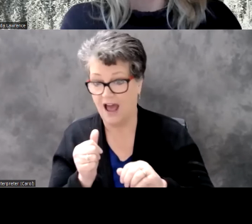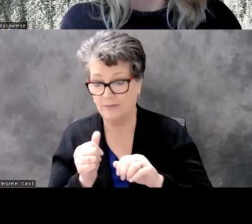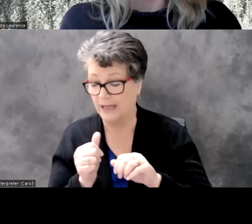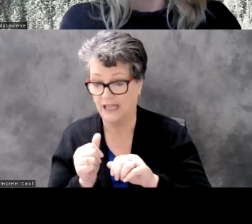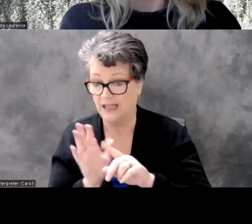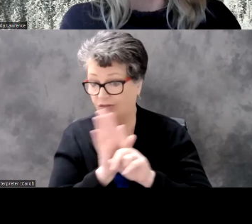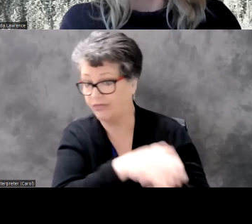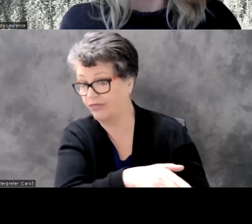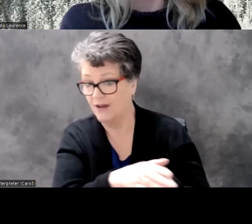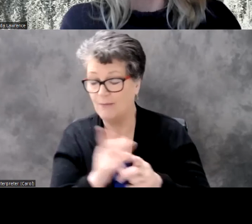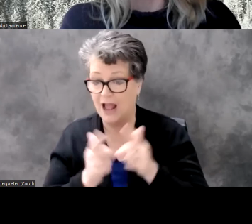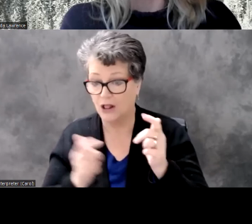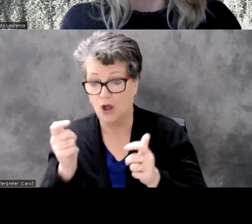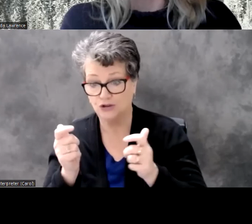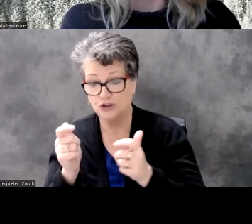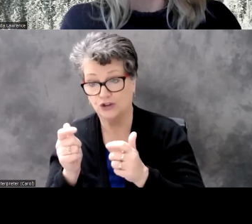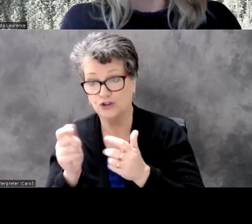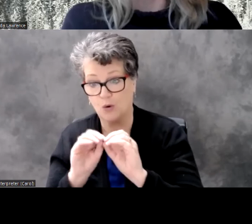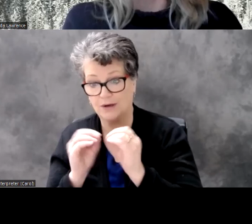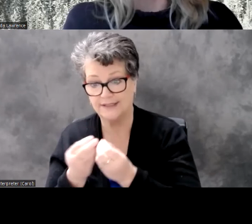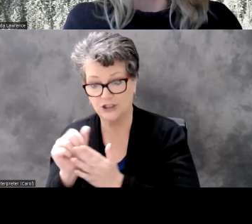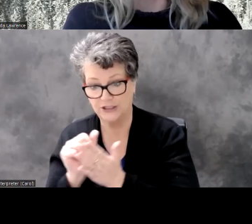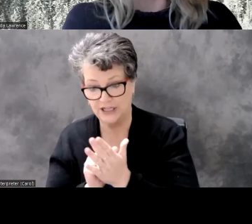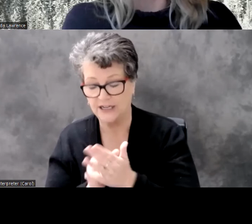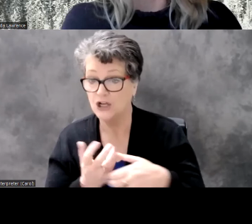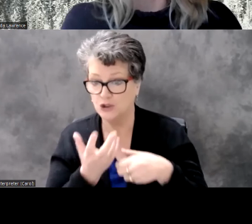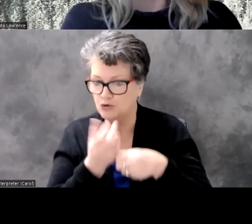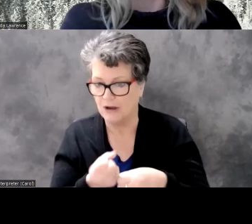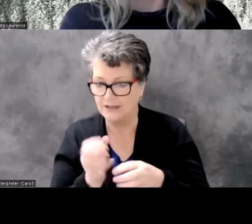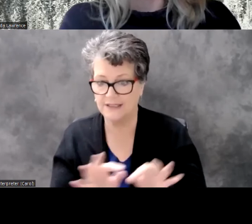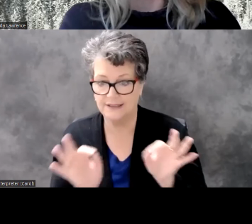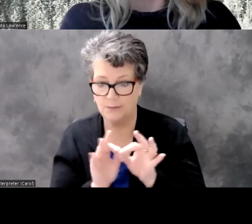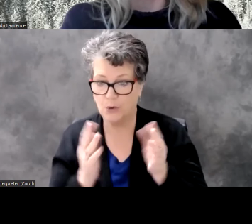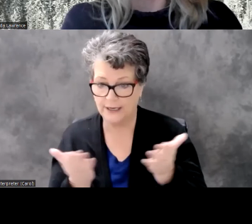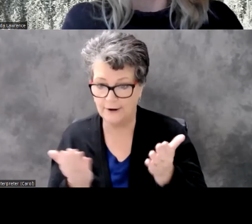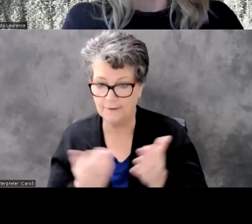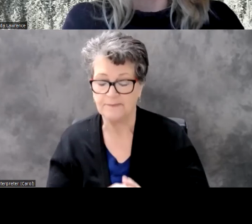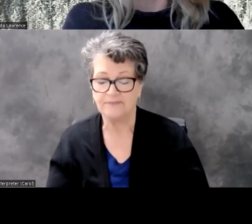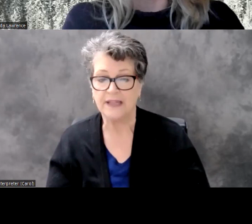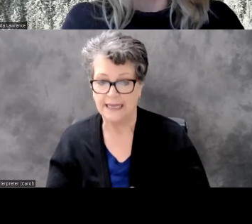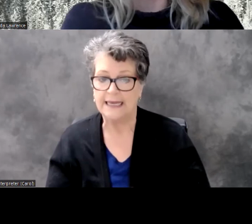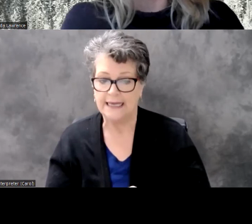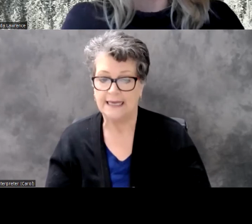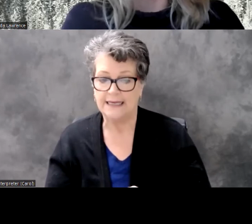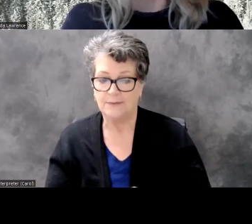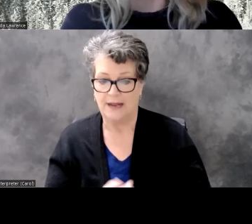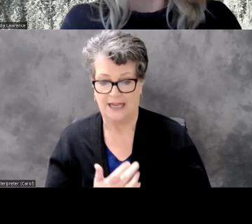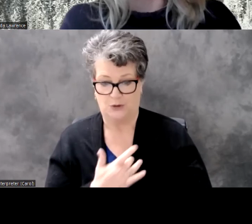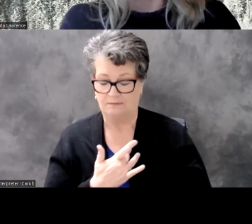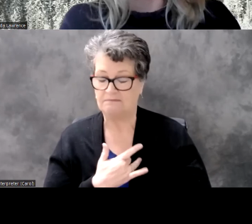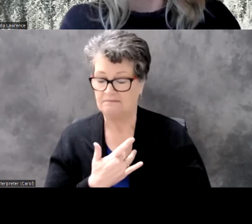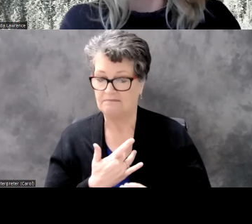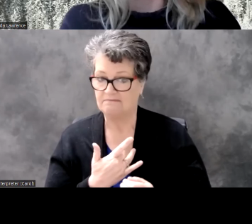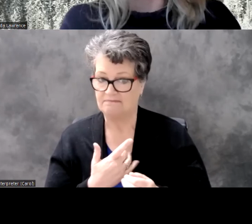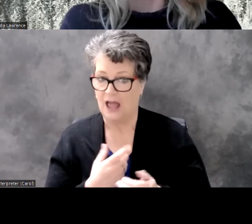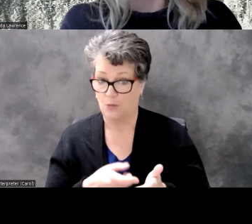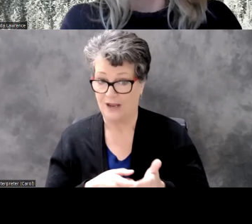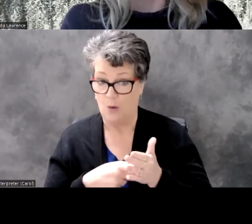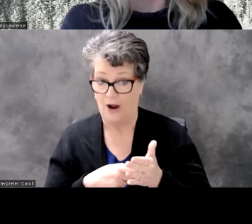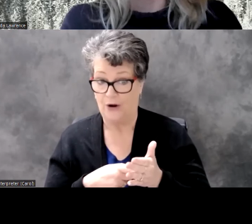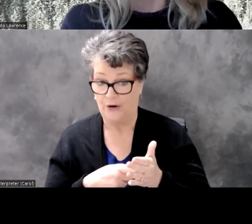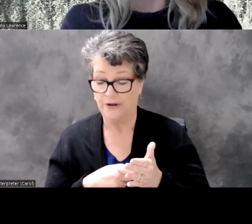a larger agenda. So trust is critical here. But I do think that part of that required recommendation